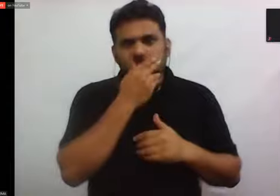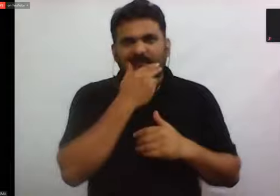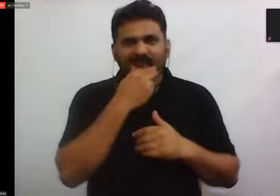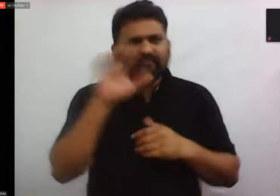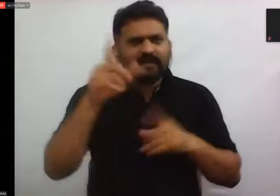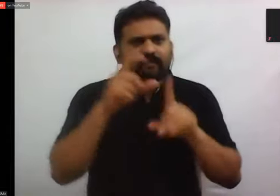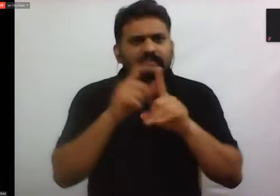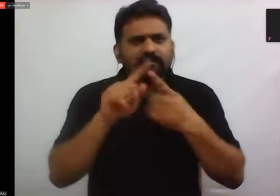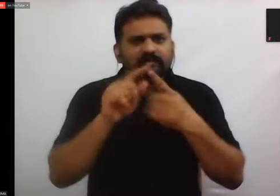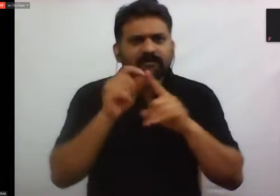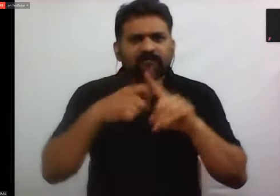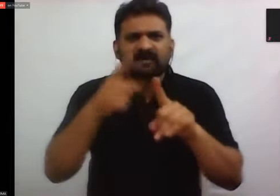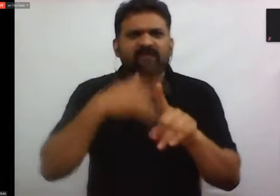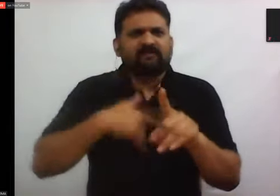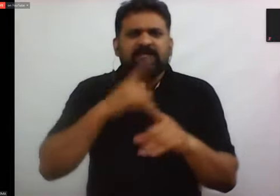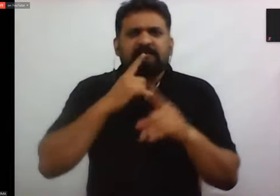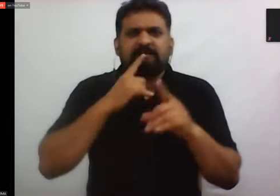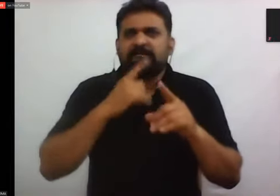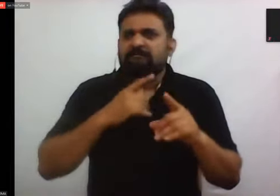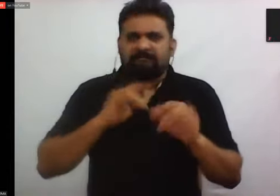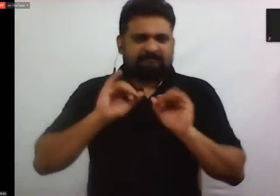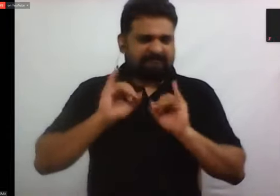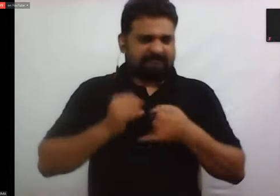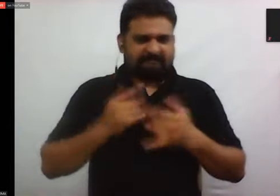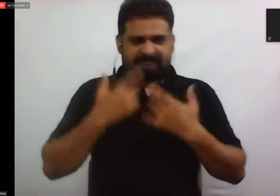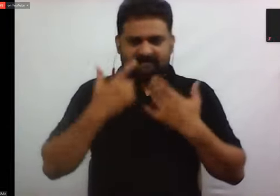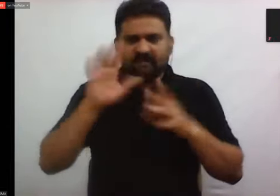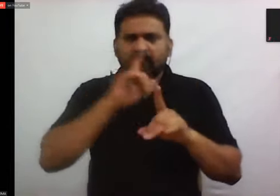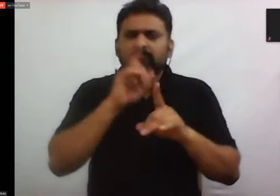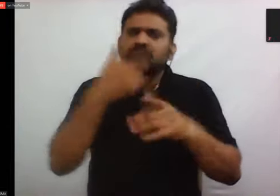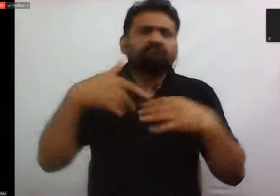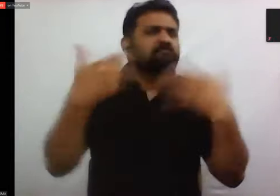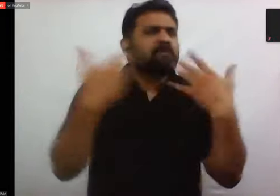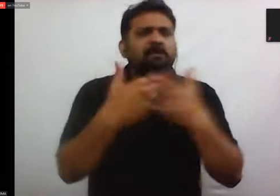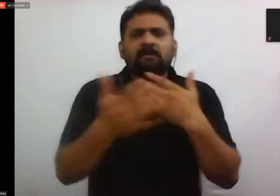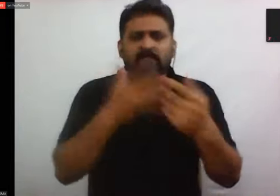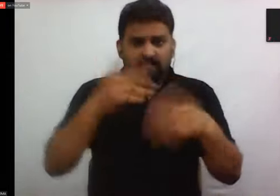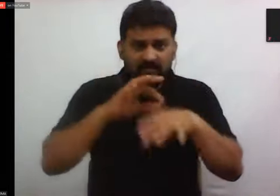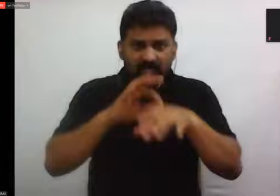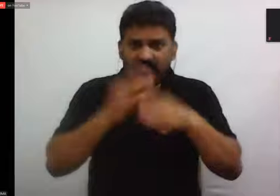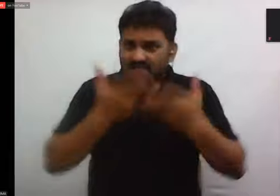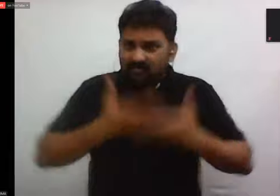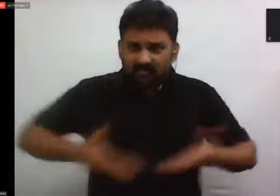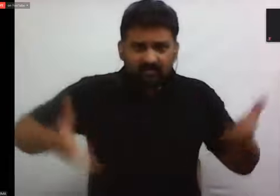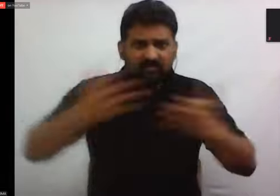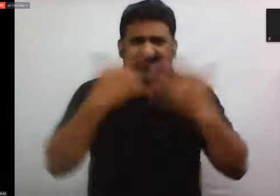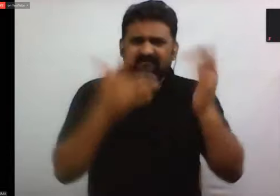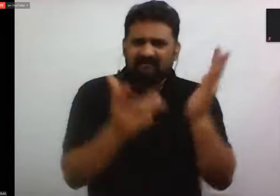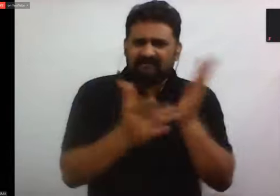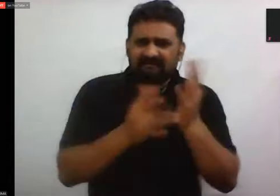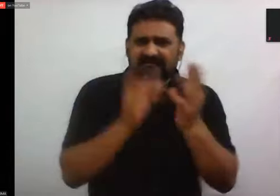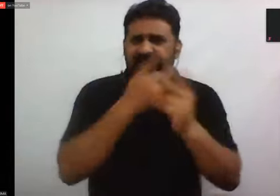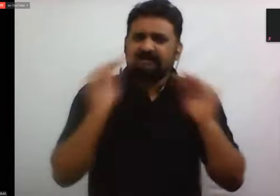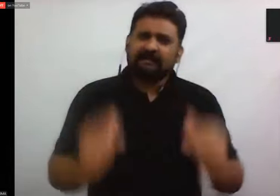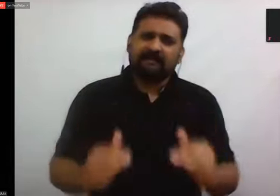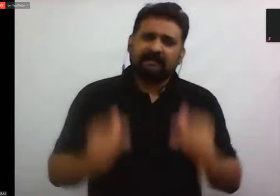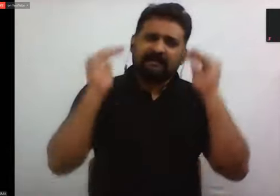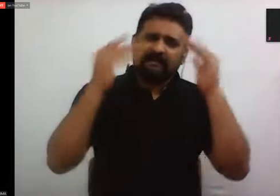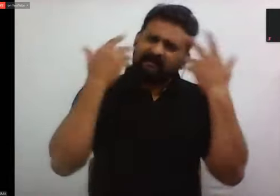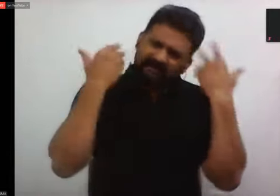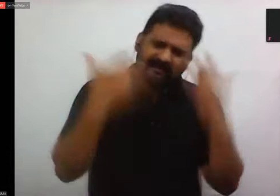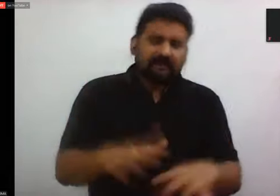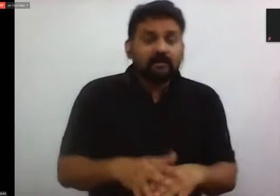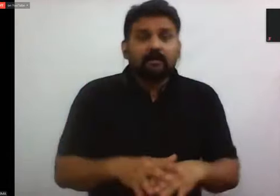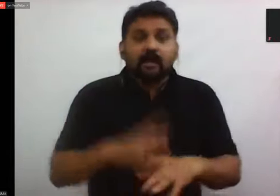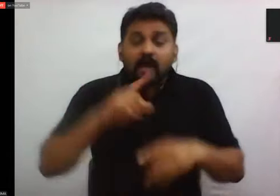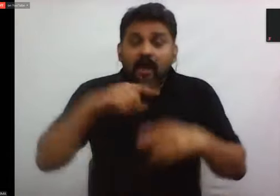you shouldn't feel bad about it. Hum insaan kitne bhi bade ho jaye, kitna bhi technology develop kar jaye, kabhi na